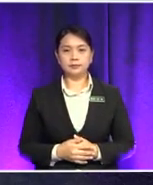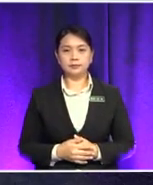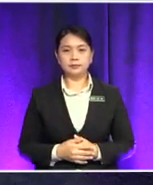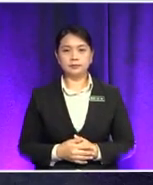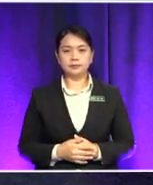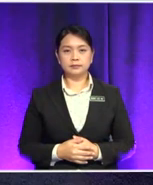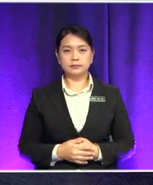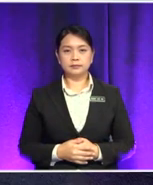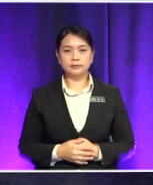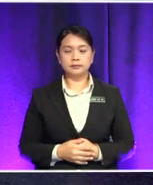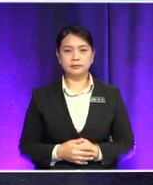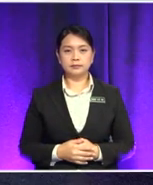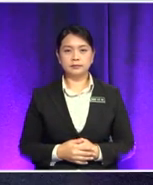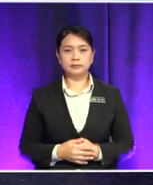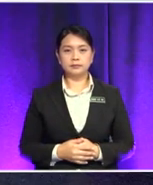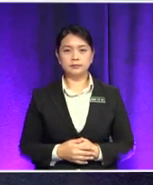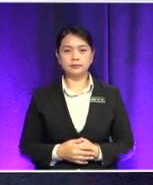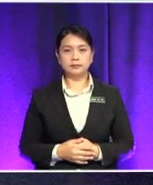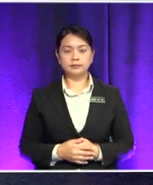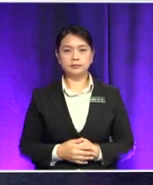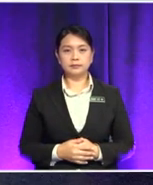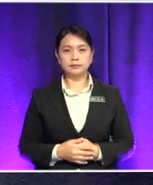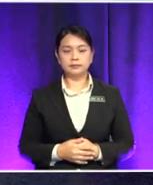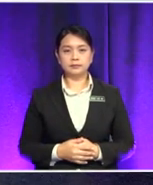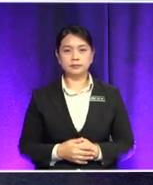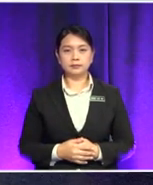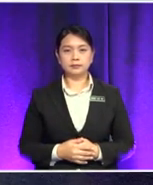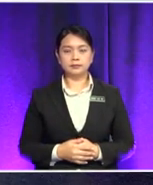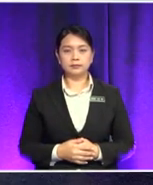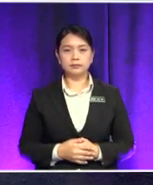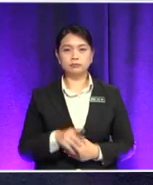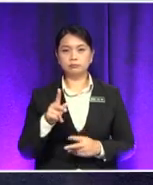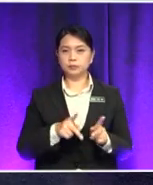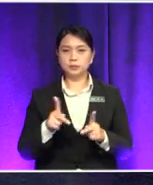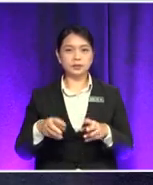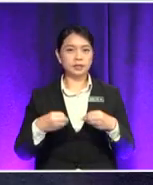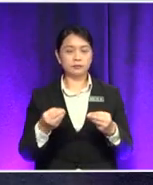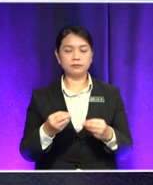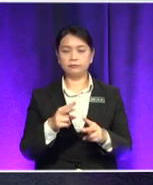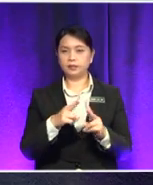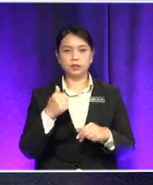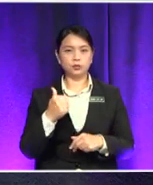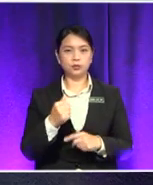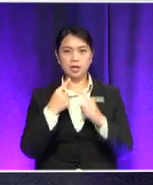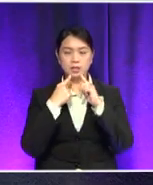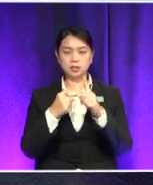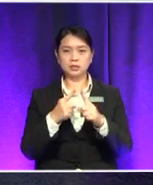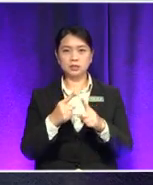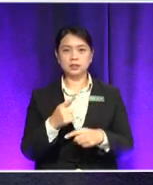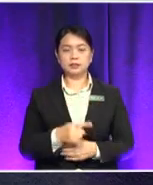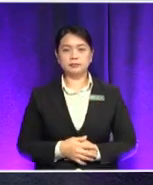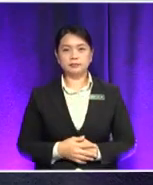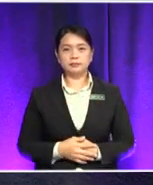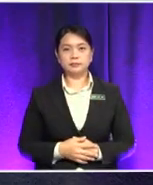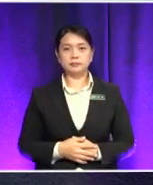Yes, it is. It's very interesting, and I think our pupils give really good answers. Don't you think, Teacher Hidayah? Yes. Yeah, they give really good